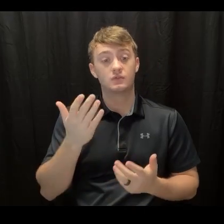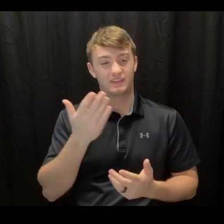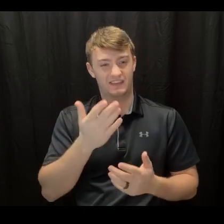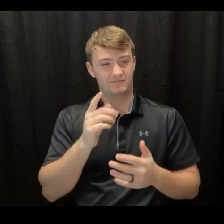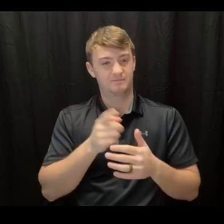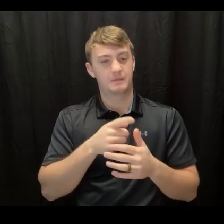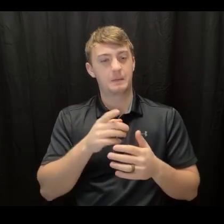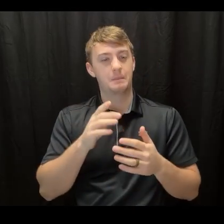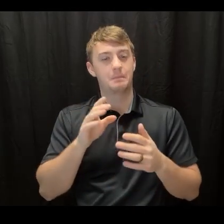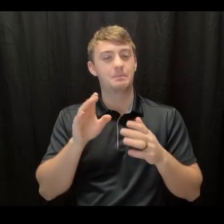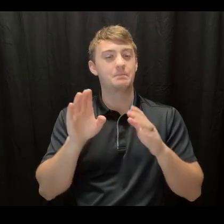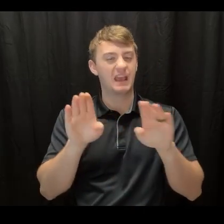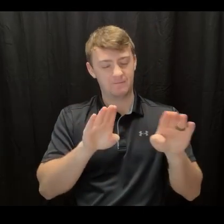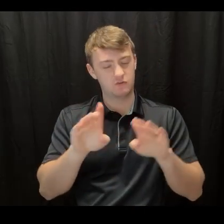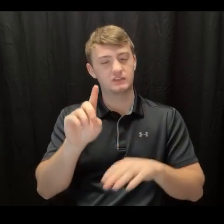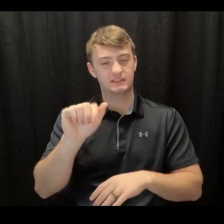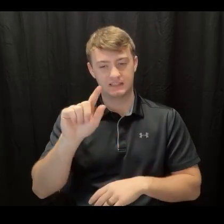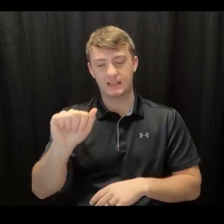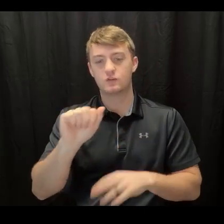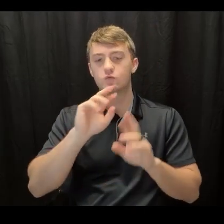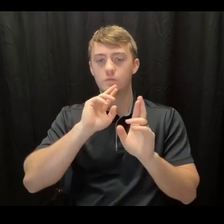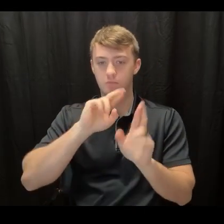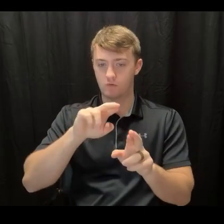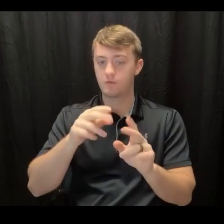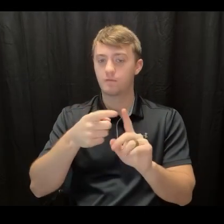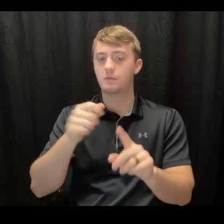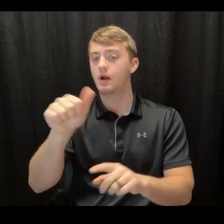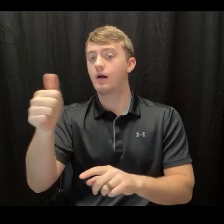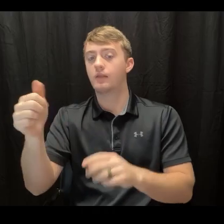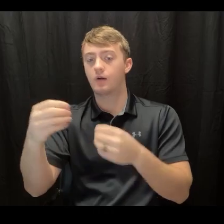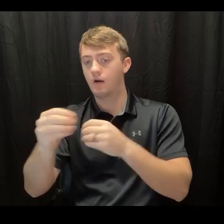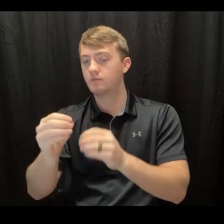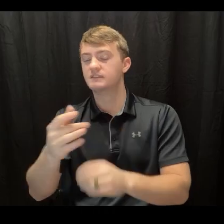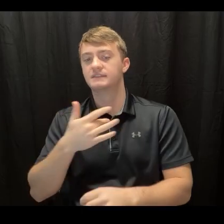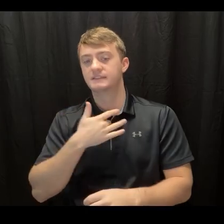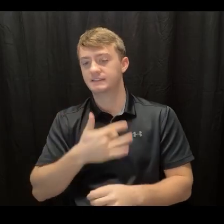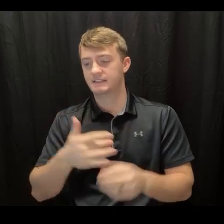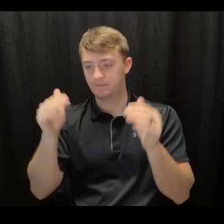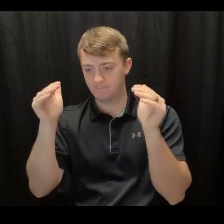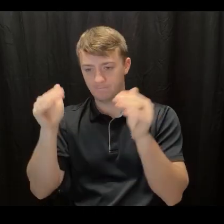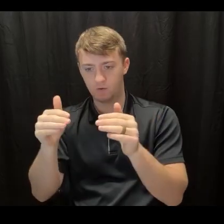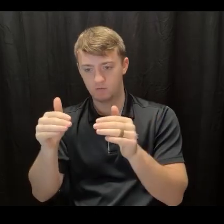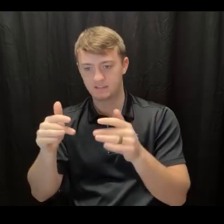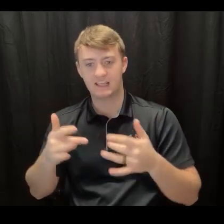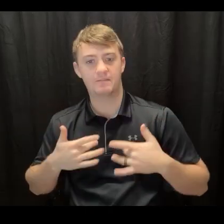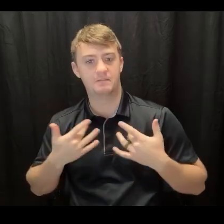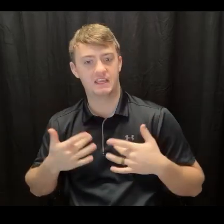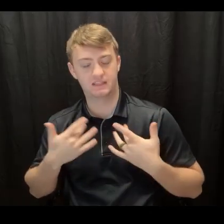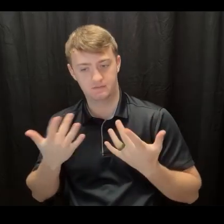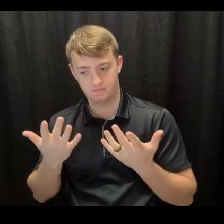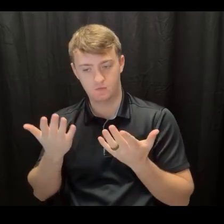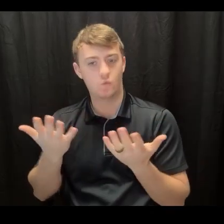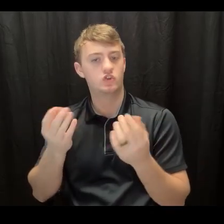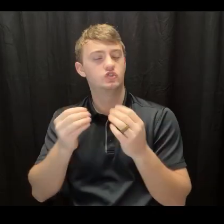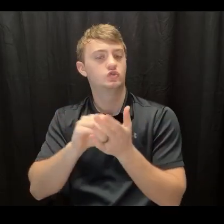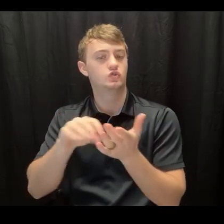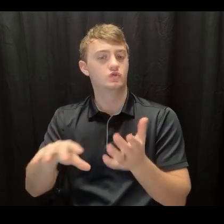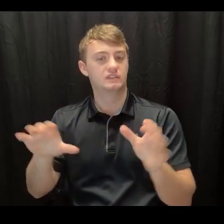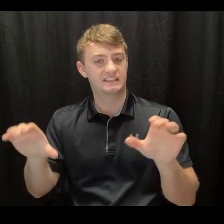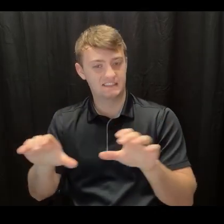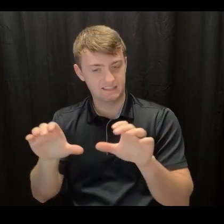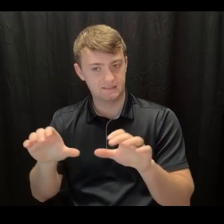So this behavior data reporting from other offices tends to focus on the event or what the